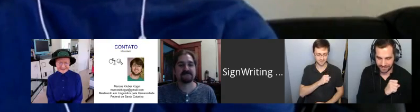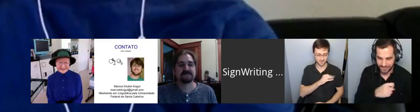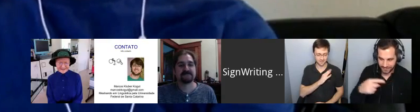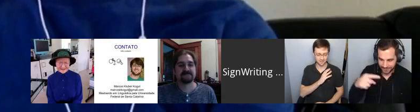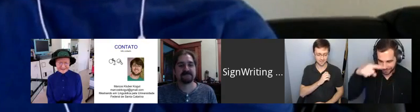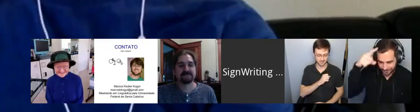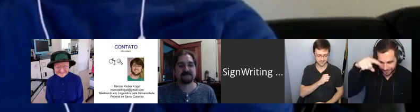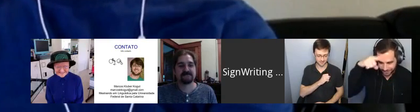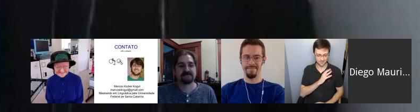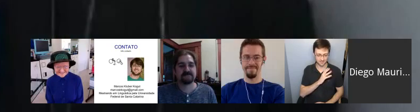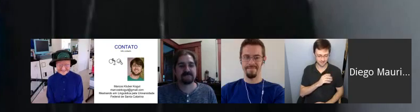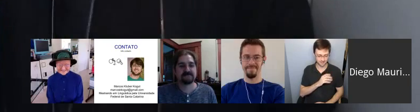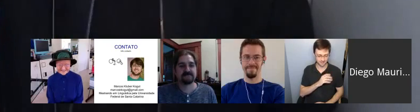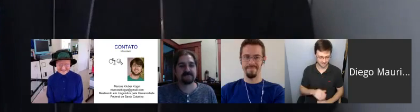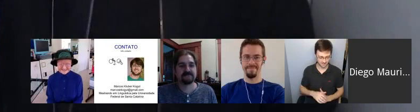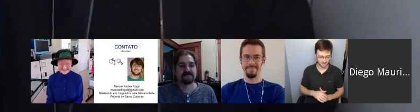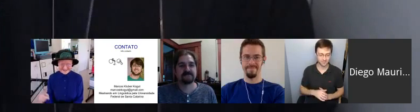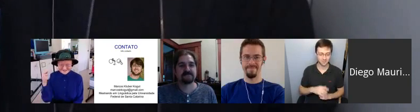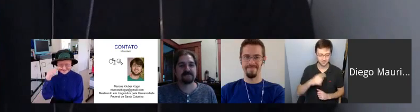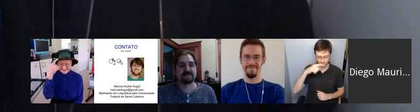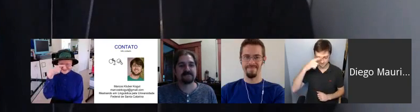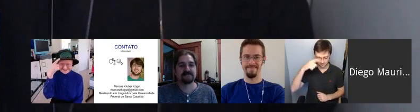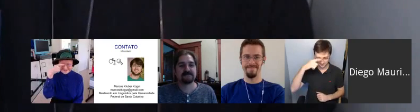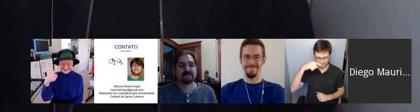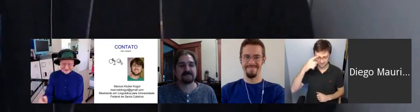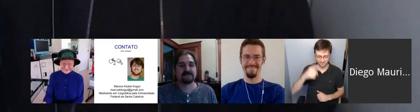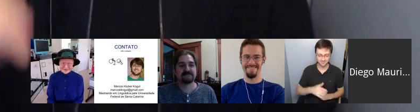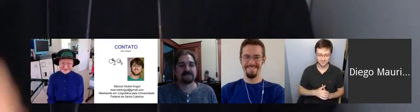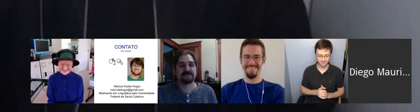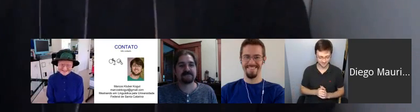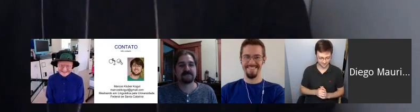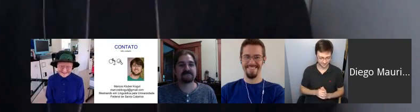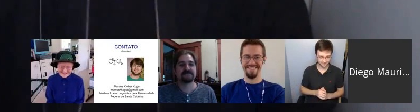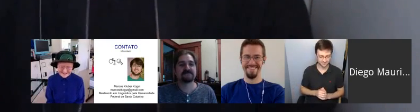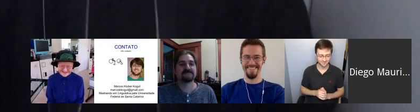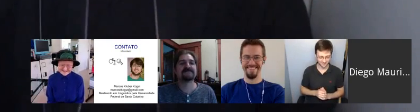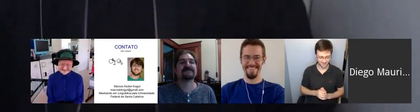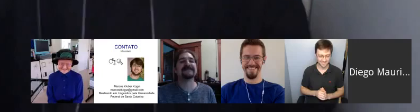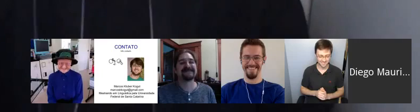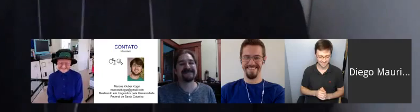yours? That's Diego. Okay, you're a hearing person.